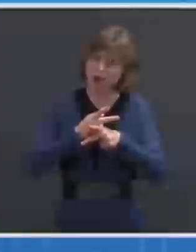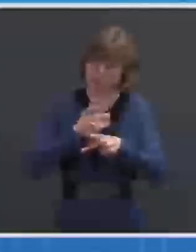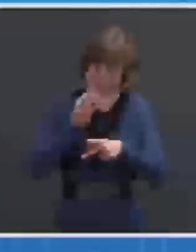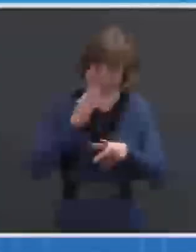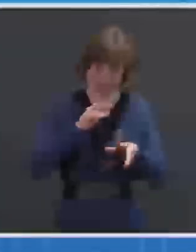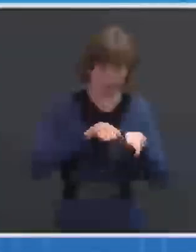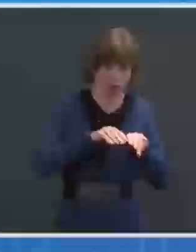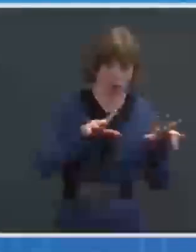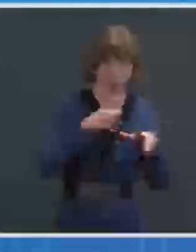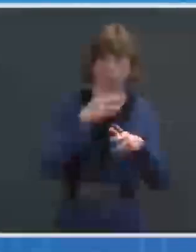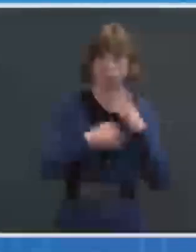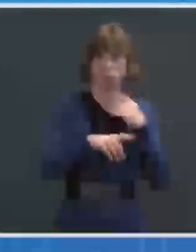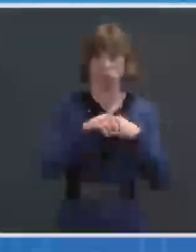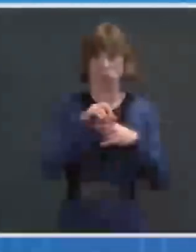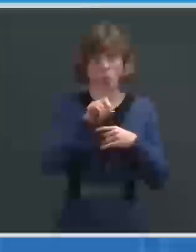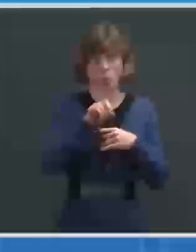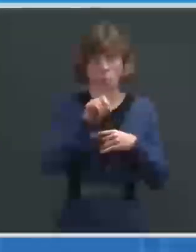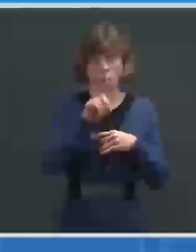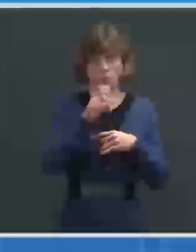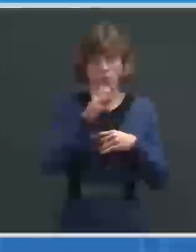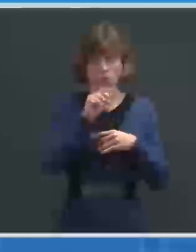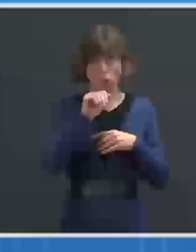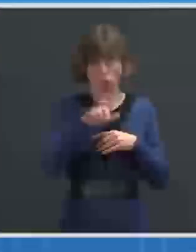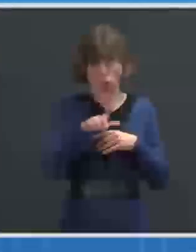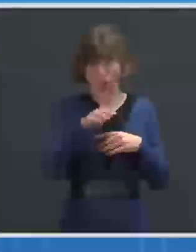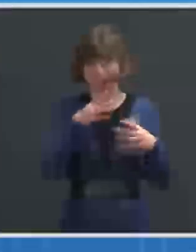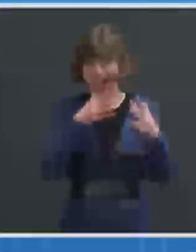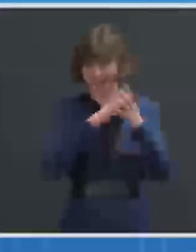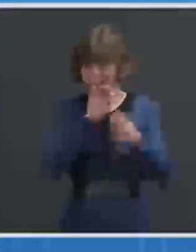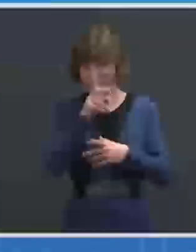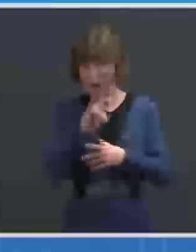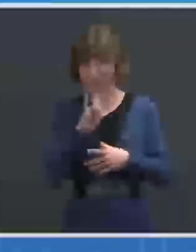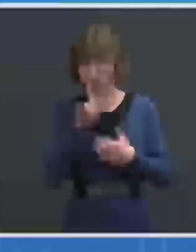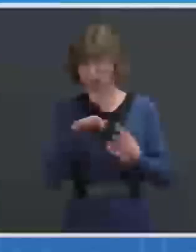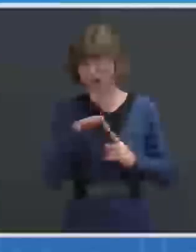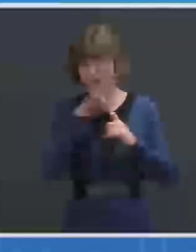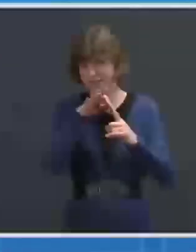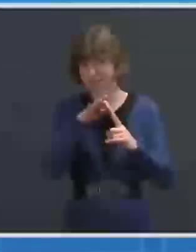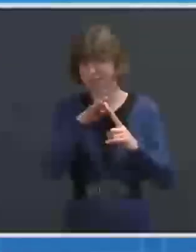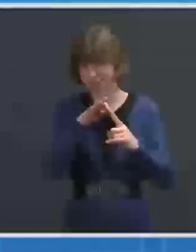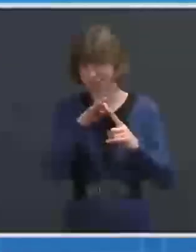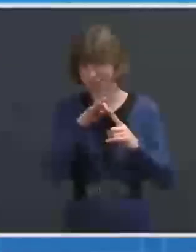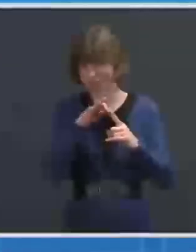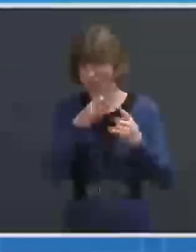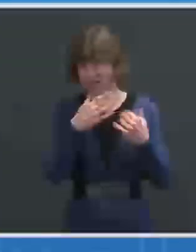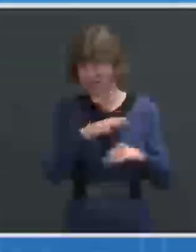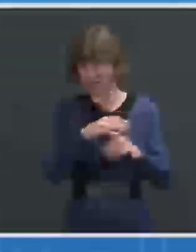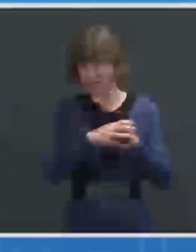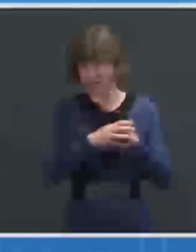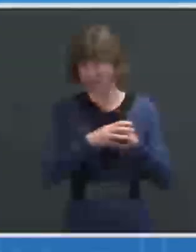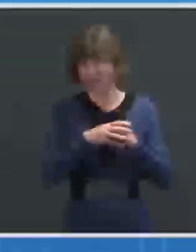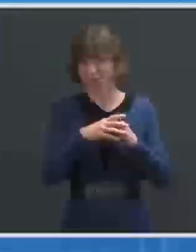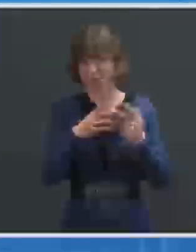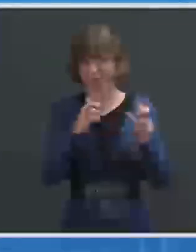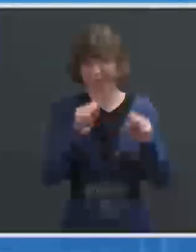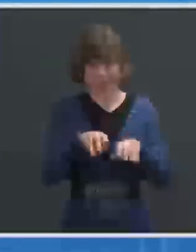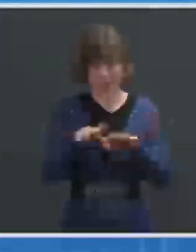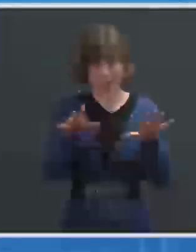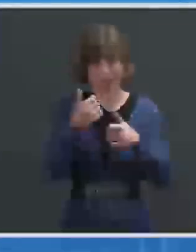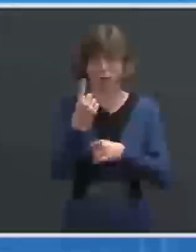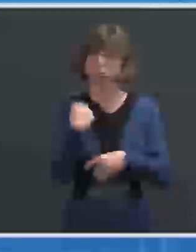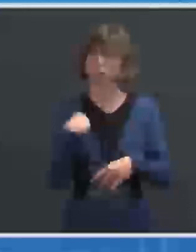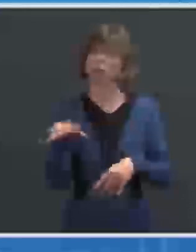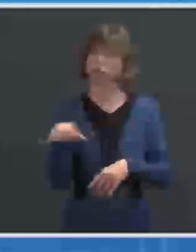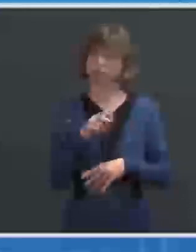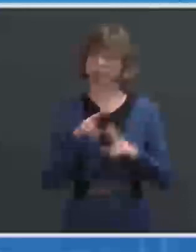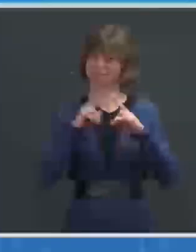both monoclonal antibody and, to a certain extent, the vaccine-induced antibody. So it's something we take very,